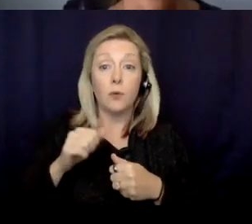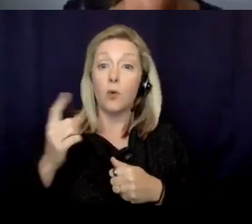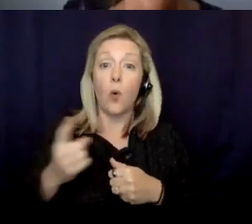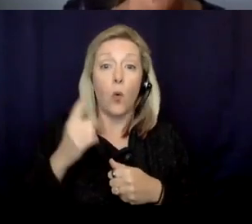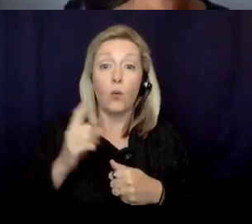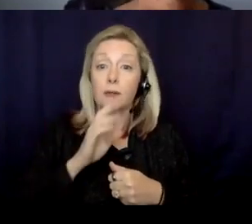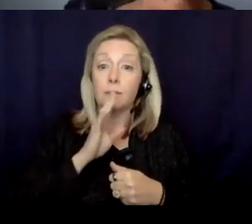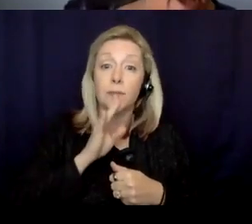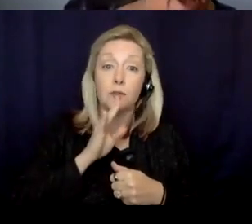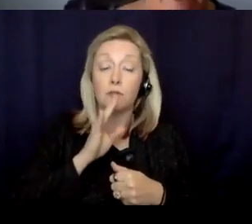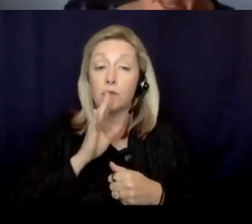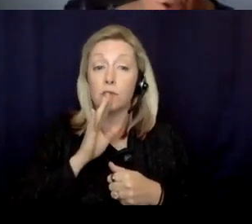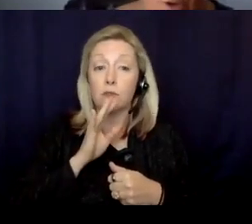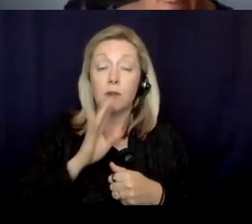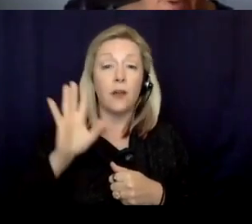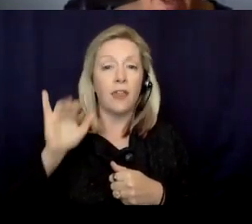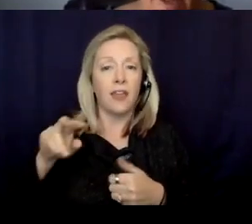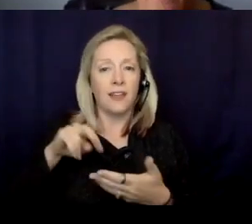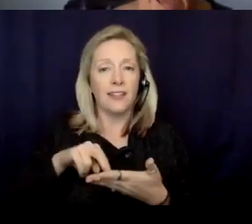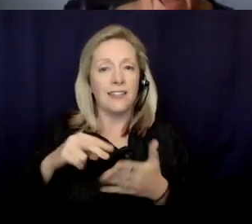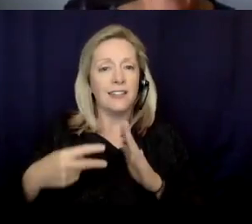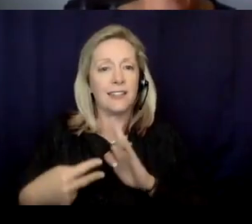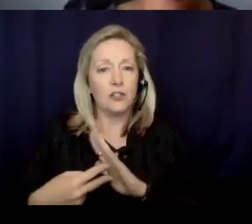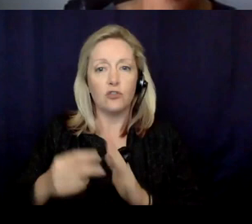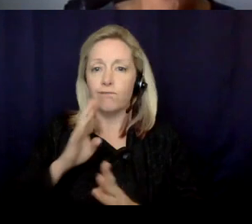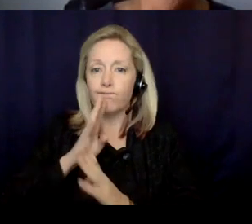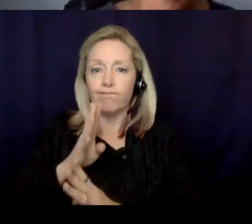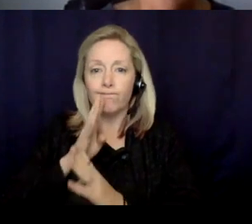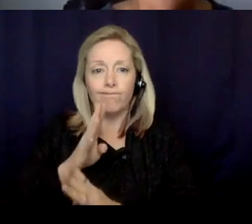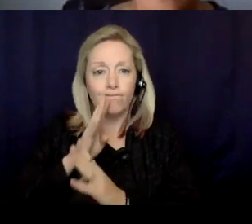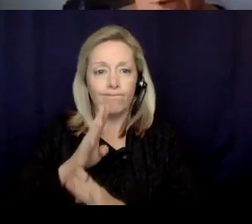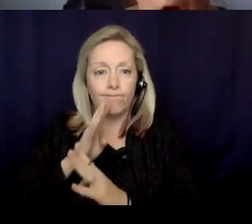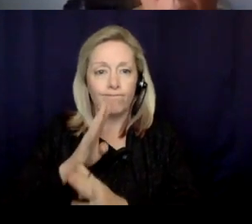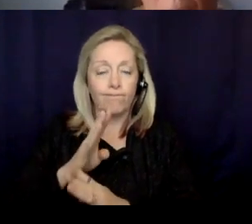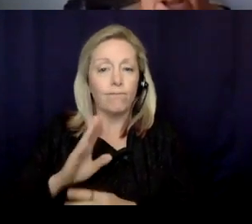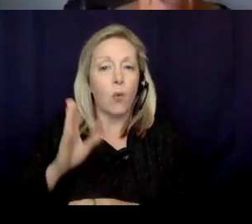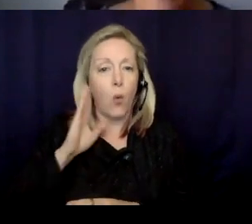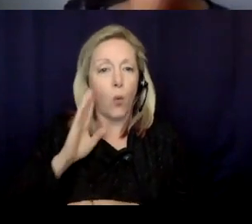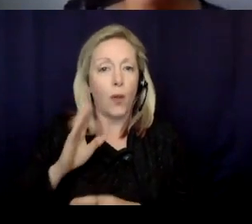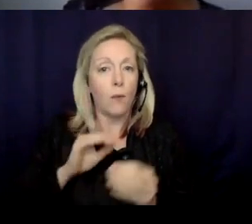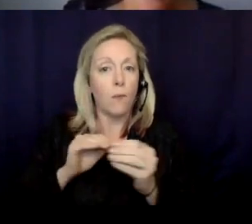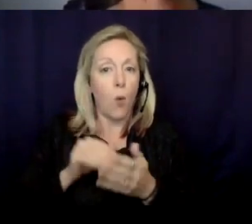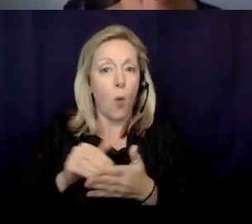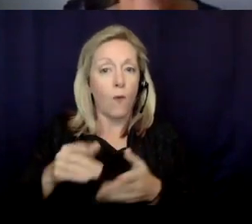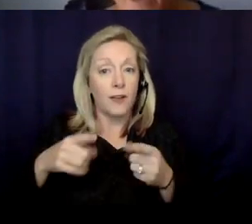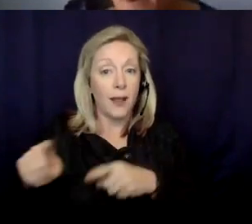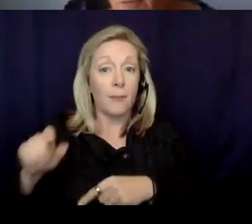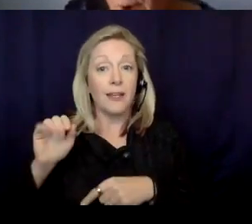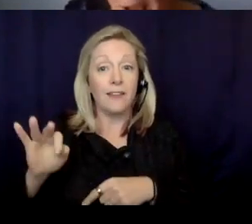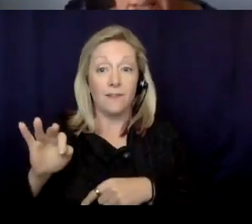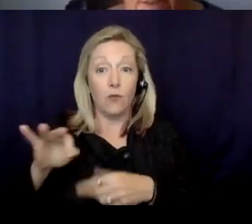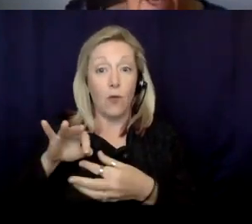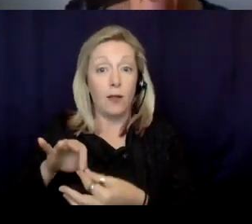always. And that intentional communicative acts are more likely to occur if it's in that highly